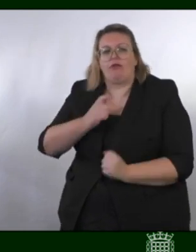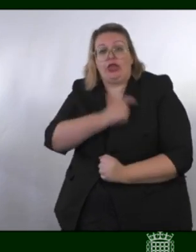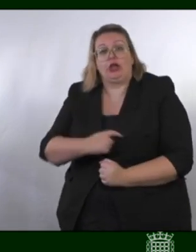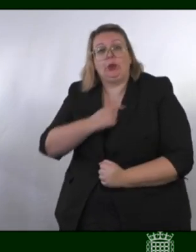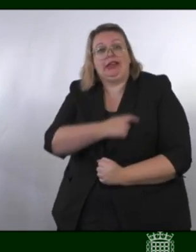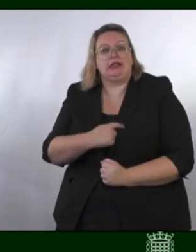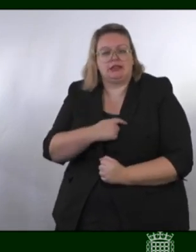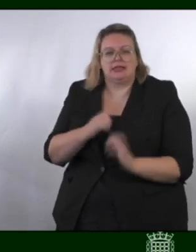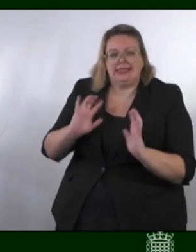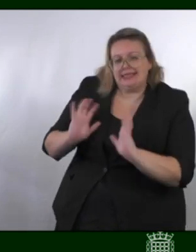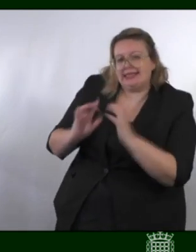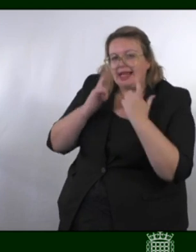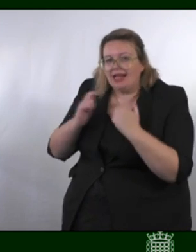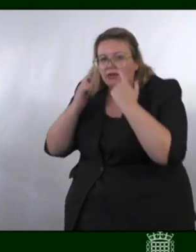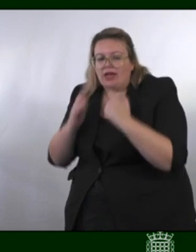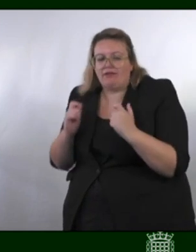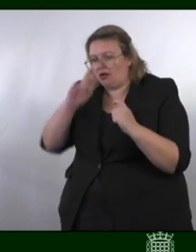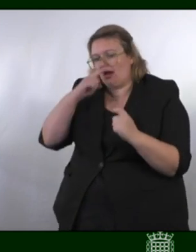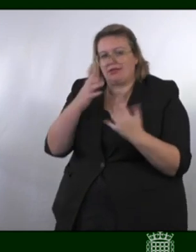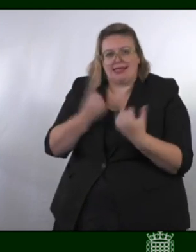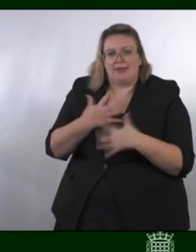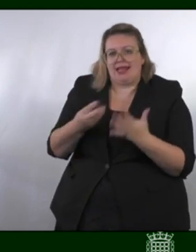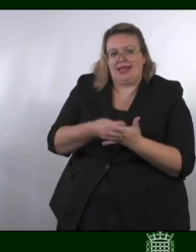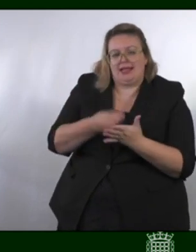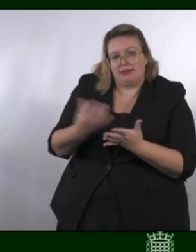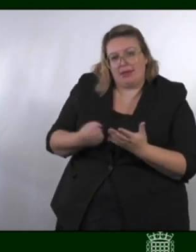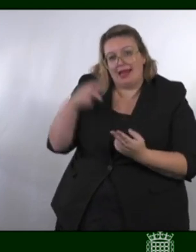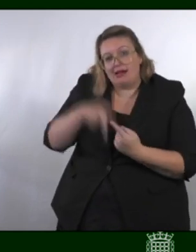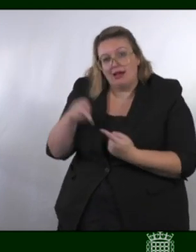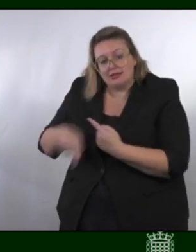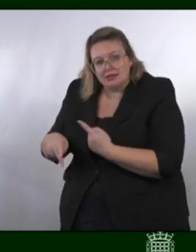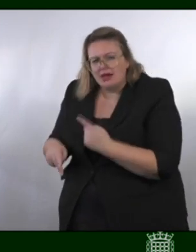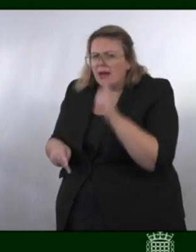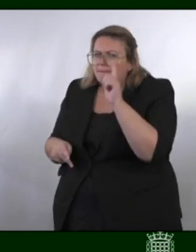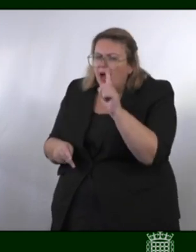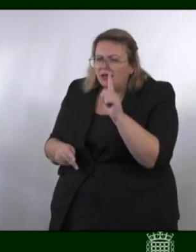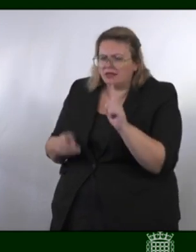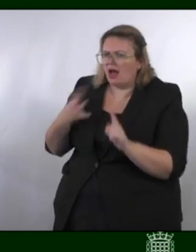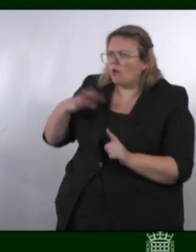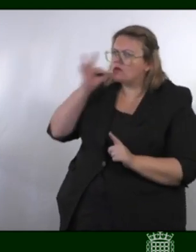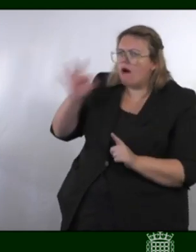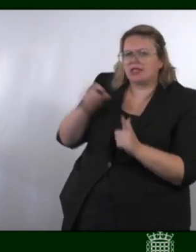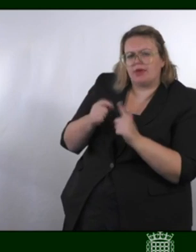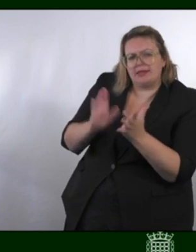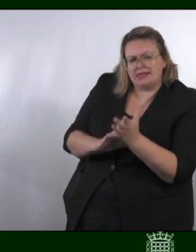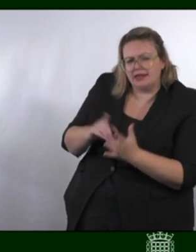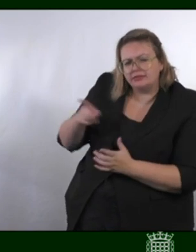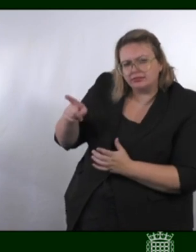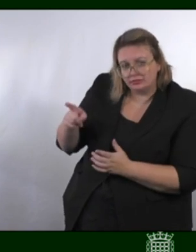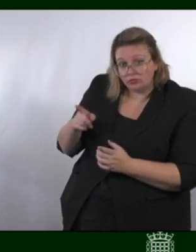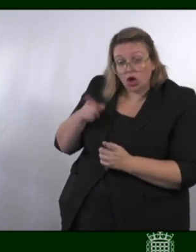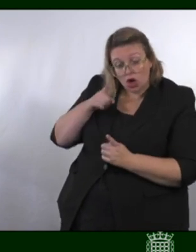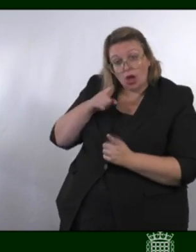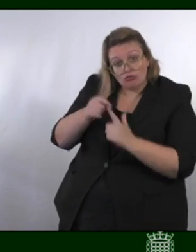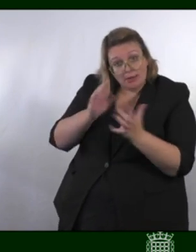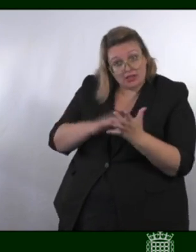honourable friend confirm, however, that the government has not required the current Mayor of London to expand the congestion charge to